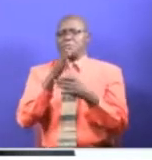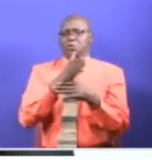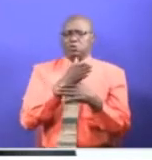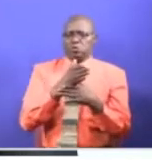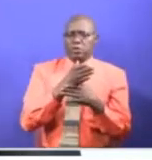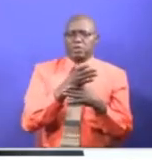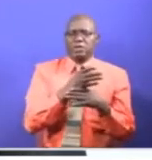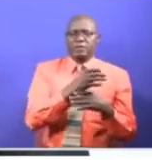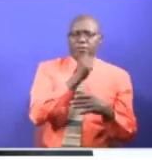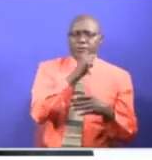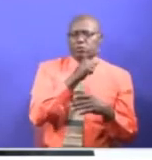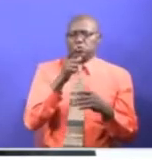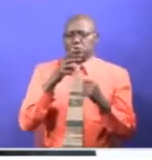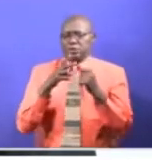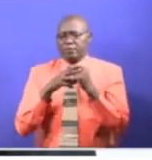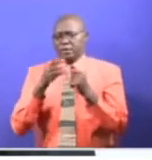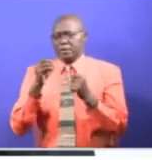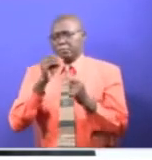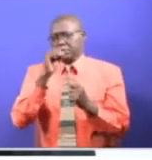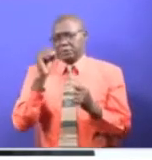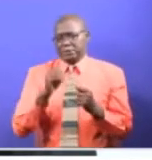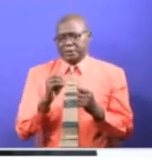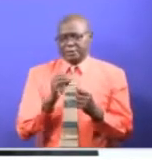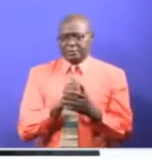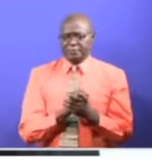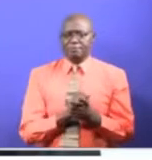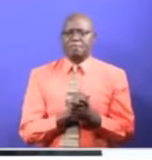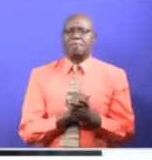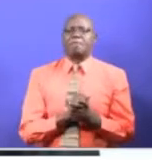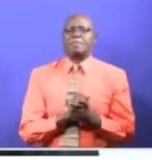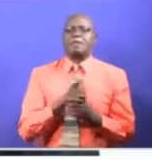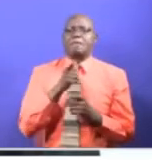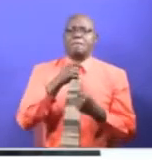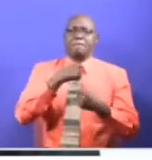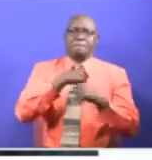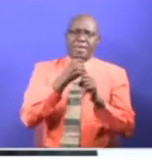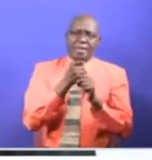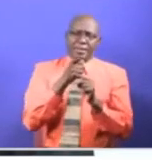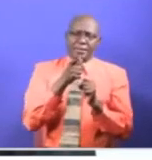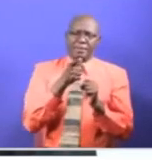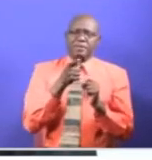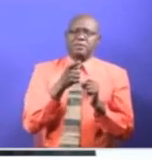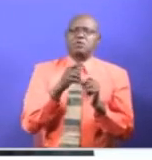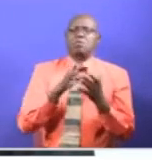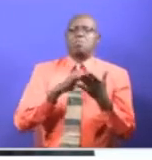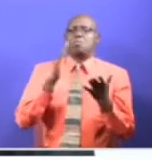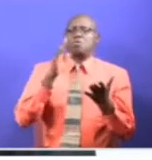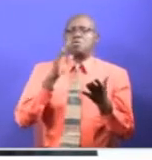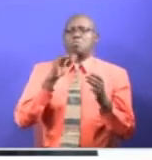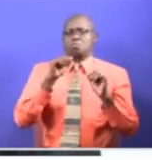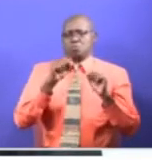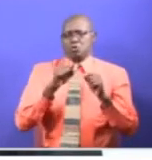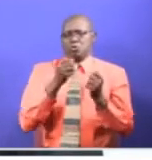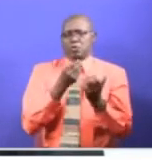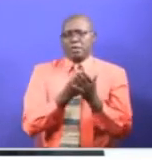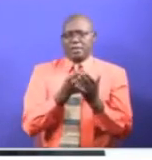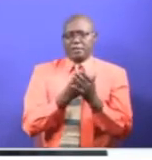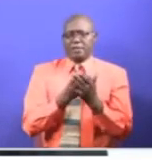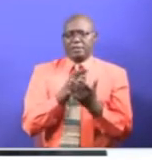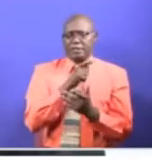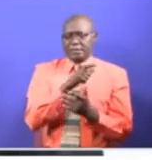about 70%, which makes it even more possible to finance those